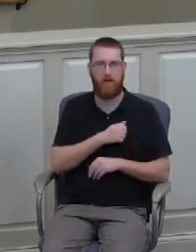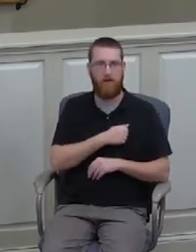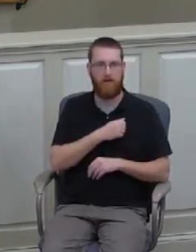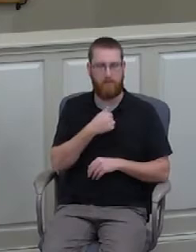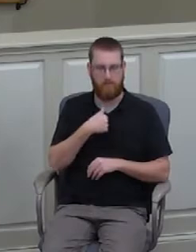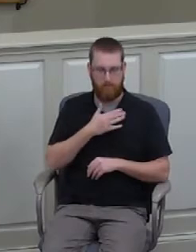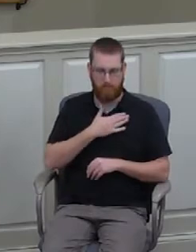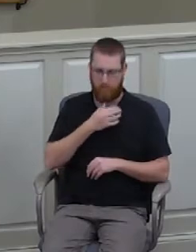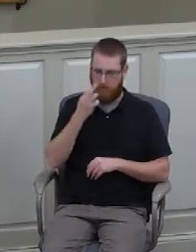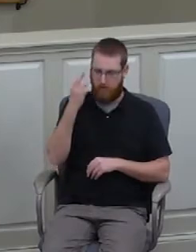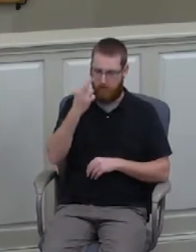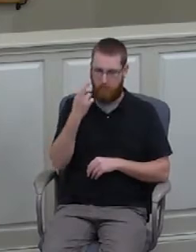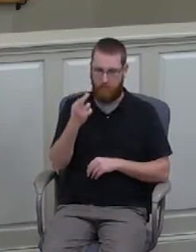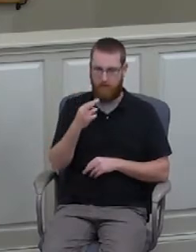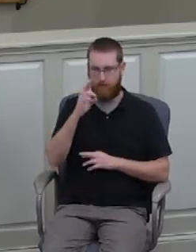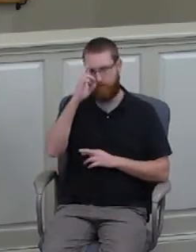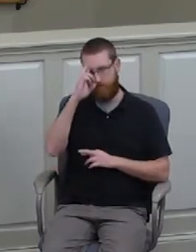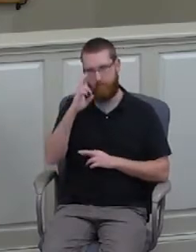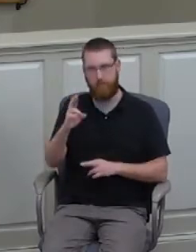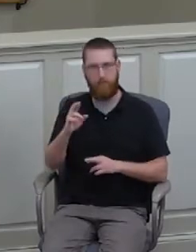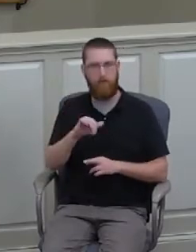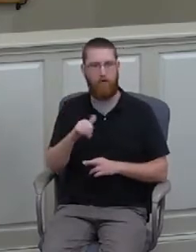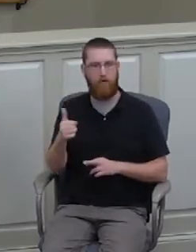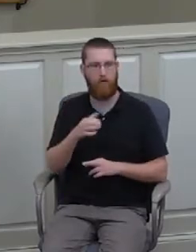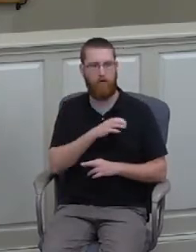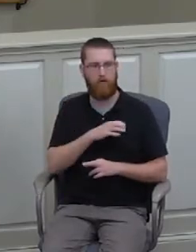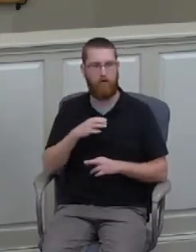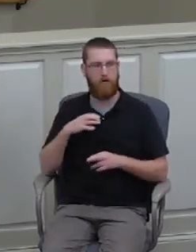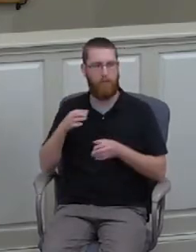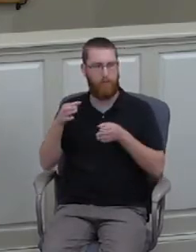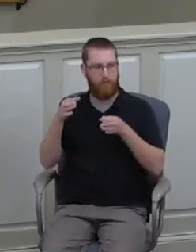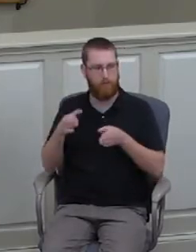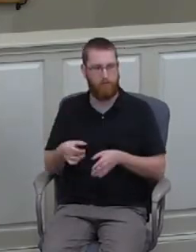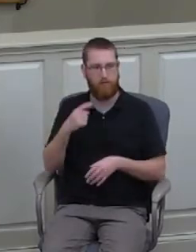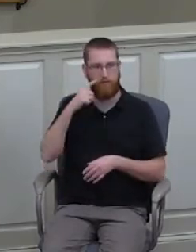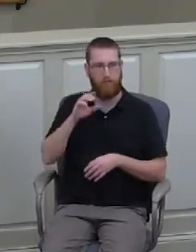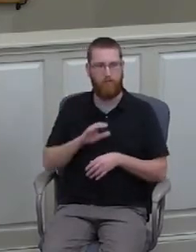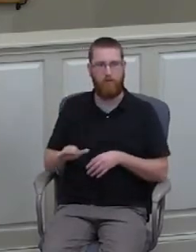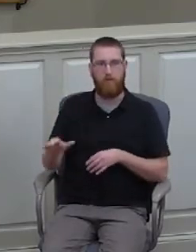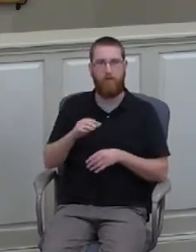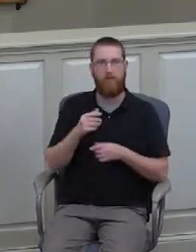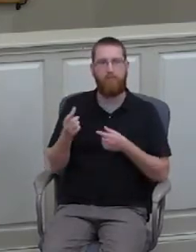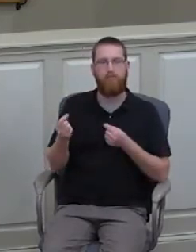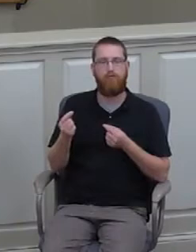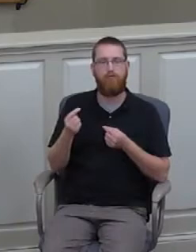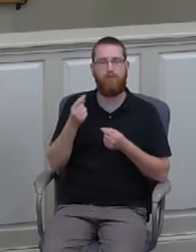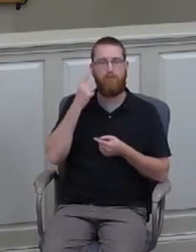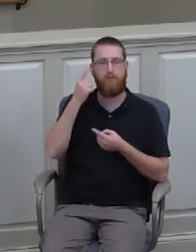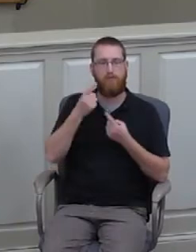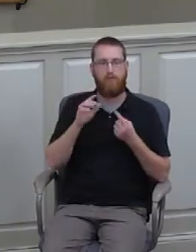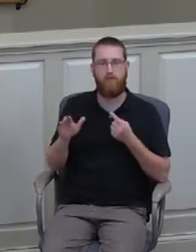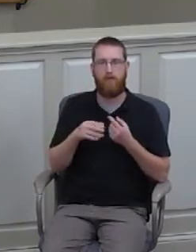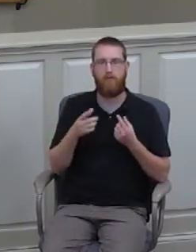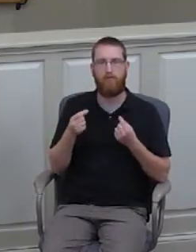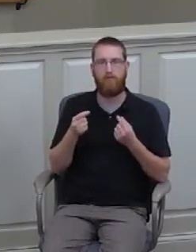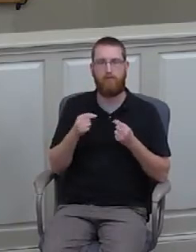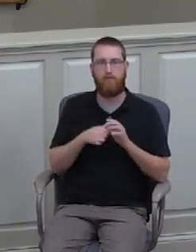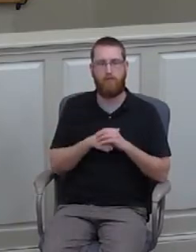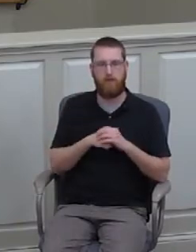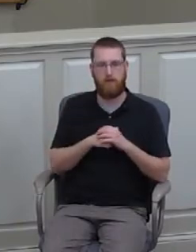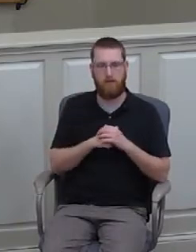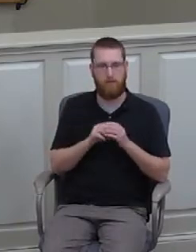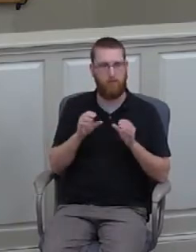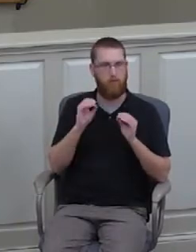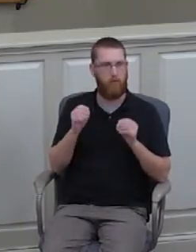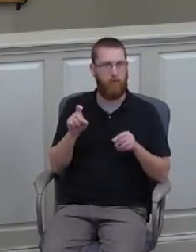considerate of my fellow commissioners, give them more time to think about whether or not we should do this. Don't necessarily need a decision tonight,